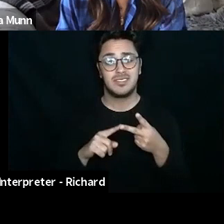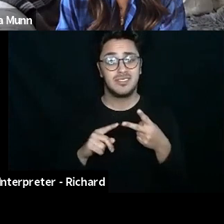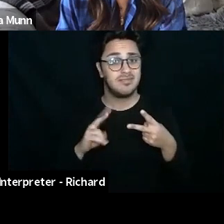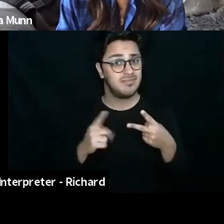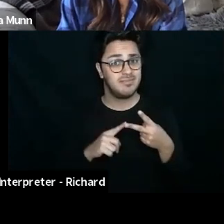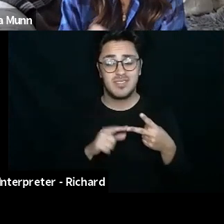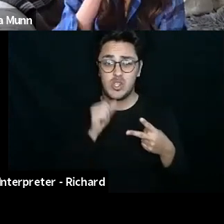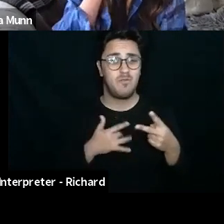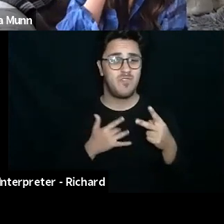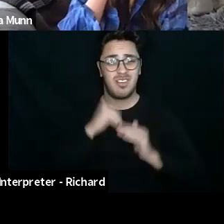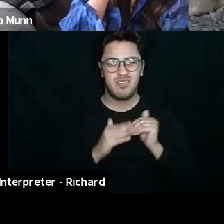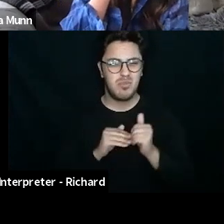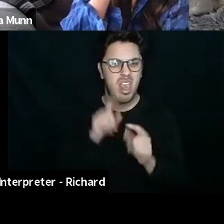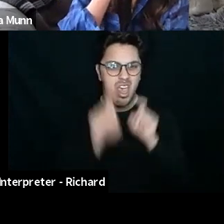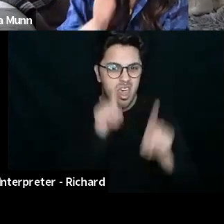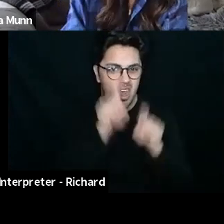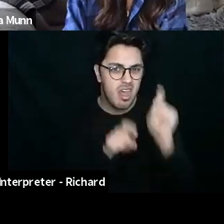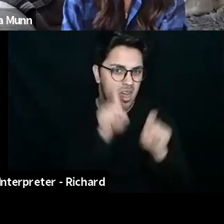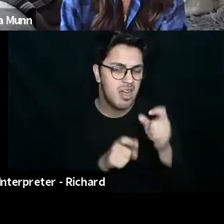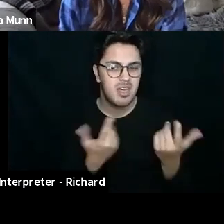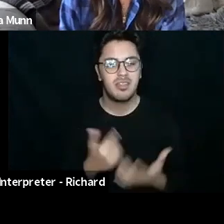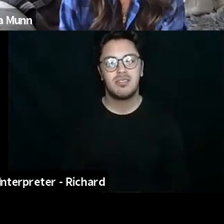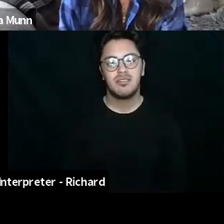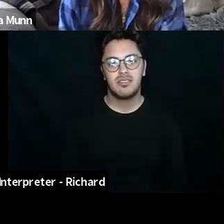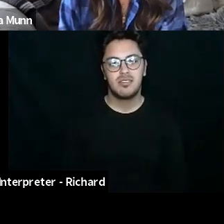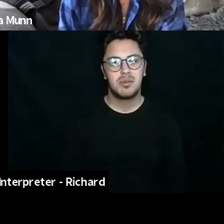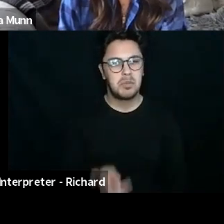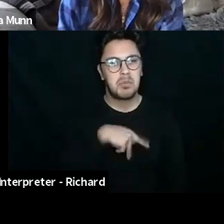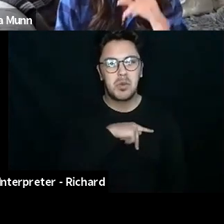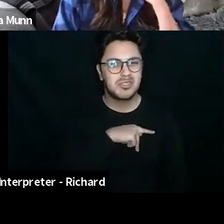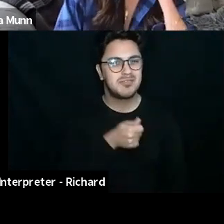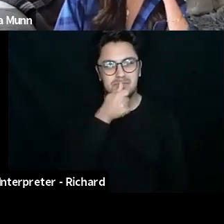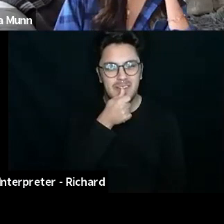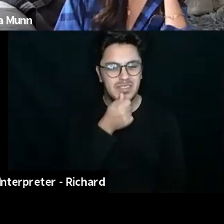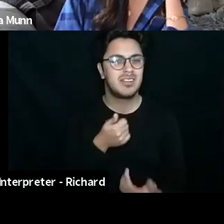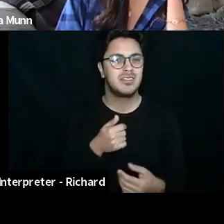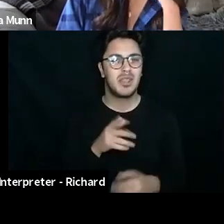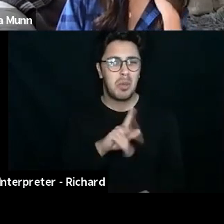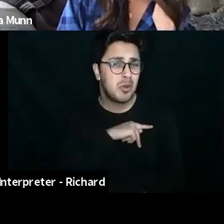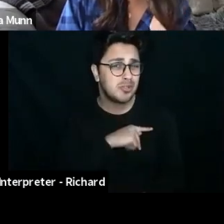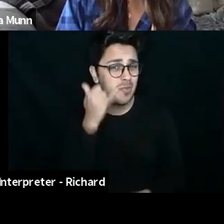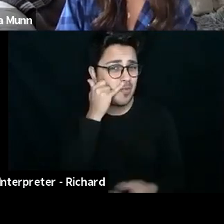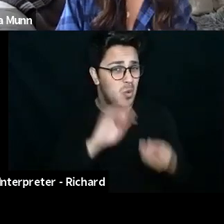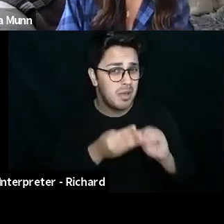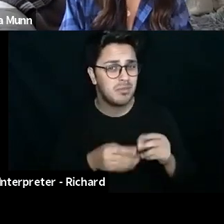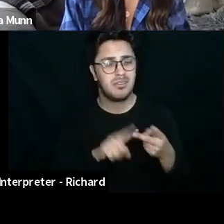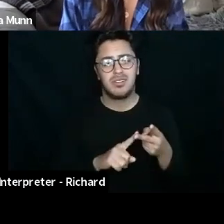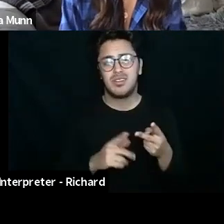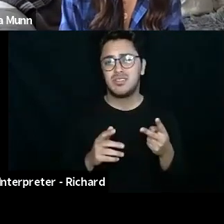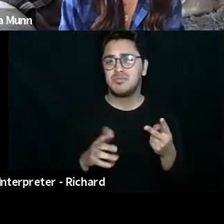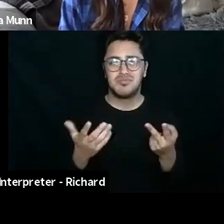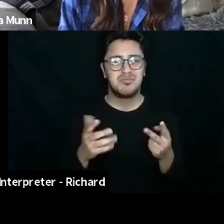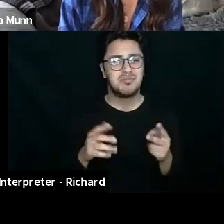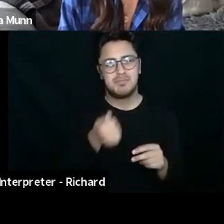comfortable being asked very invasive questions, their personal phone numbers and, you know, known associates, things like that. And it's